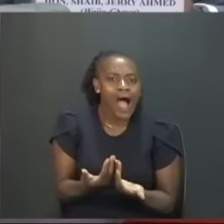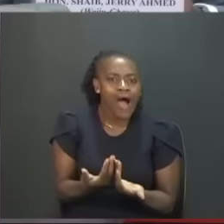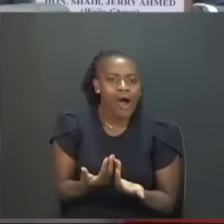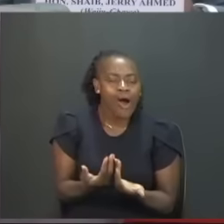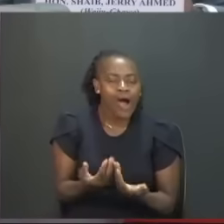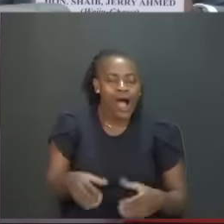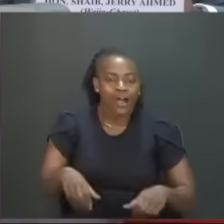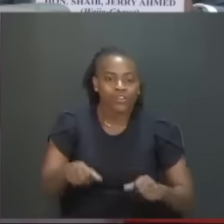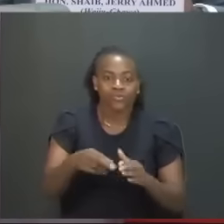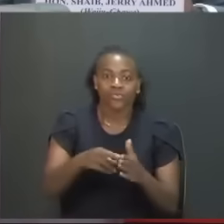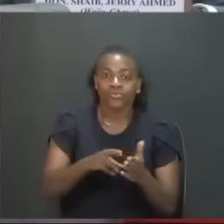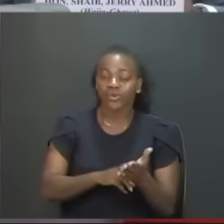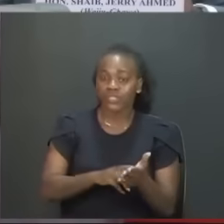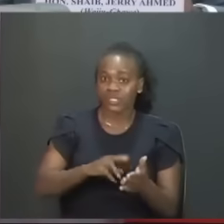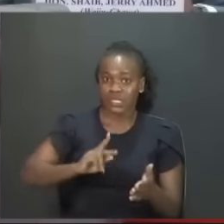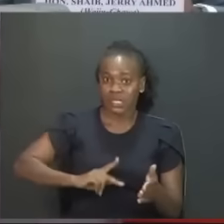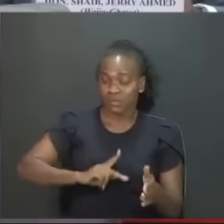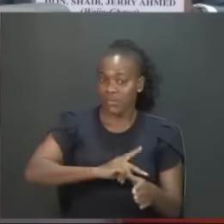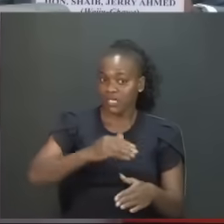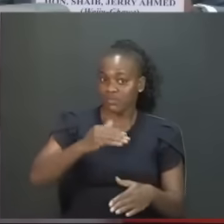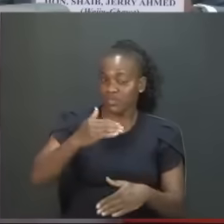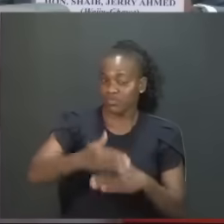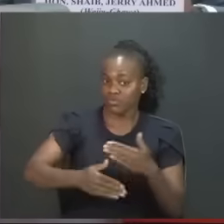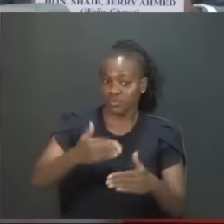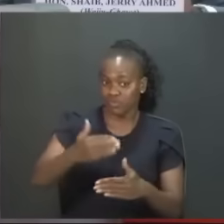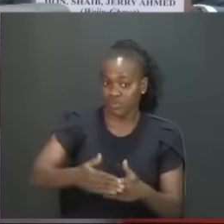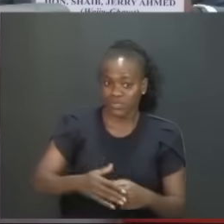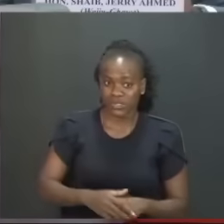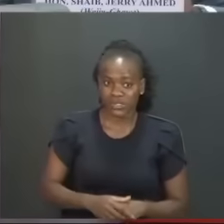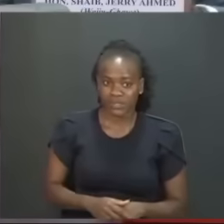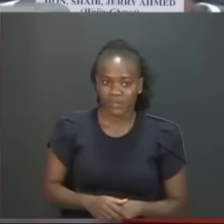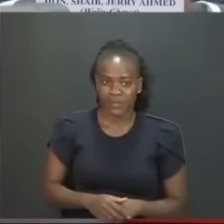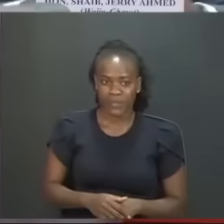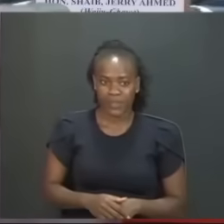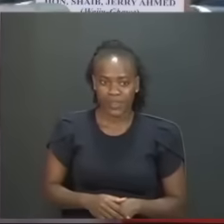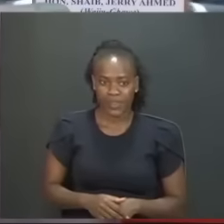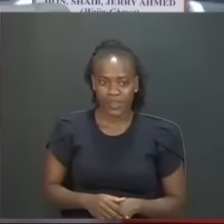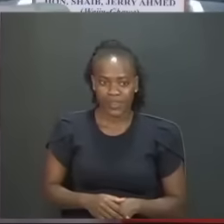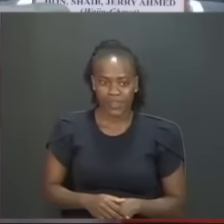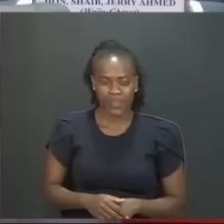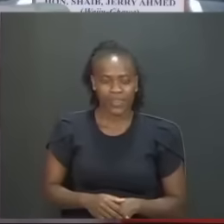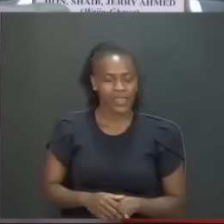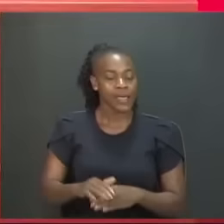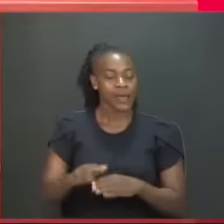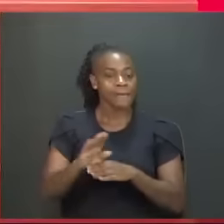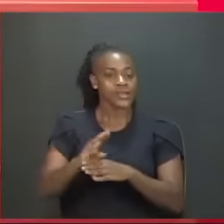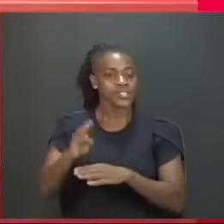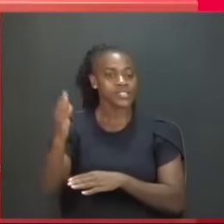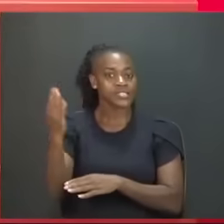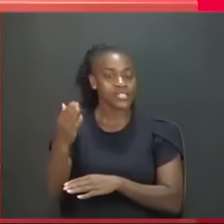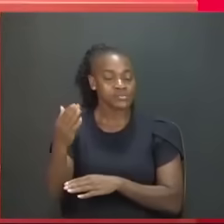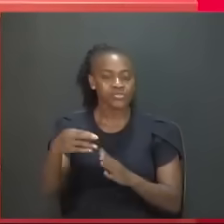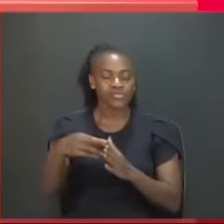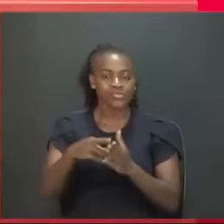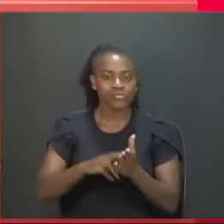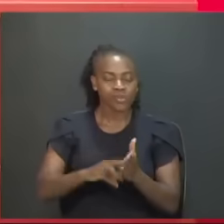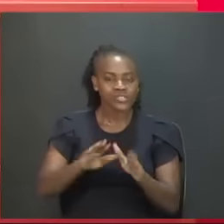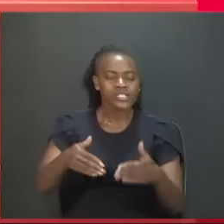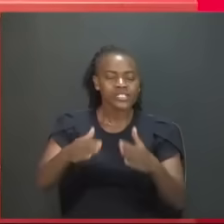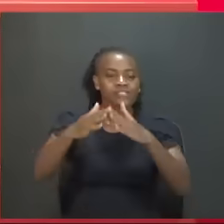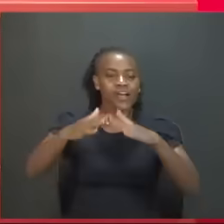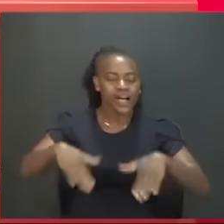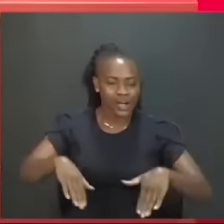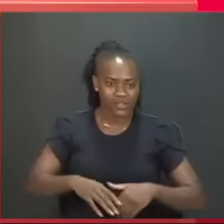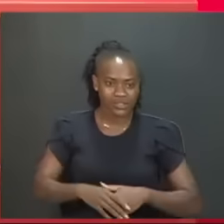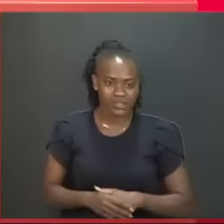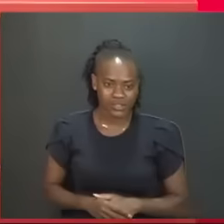procedure? Well, you indicated. It's a report to the House. Honorable Habib, to be adopted. Honorable Habib,